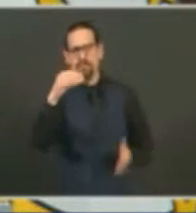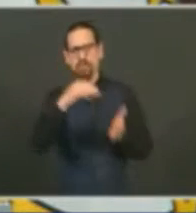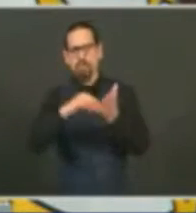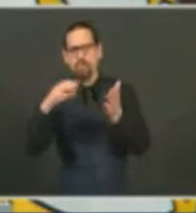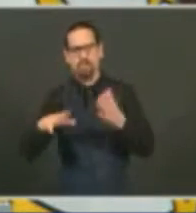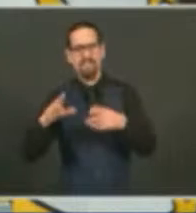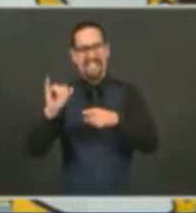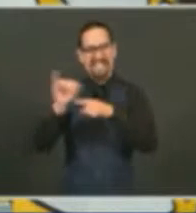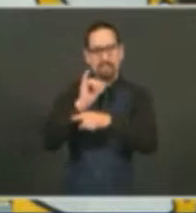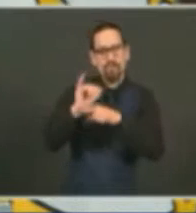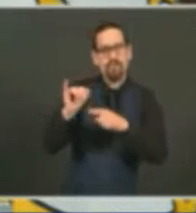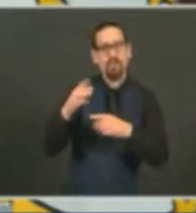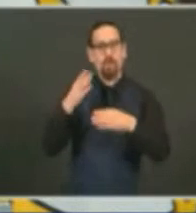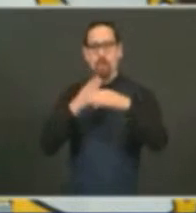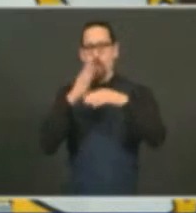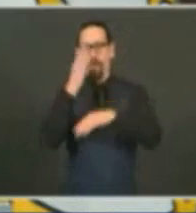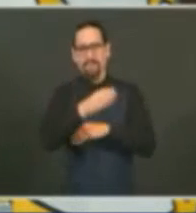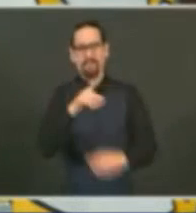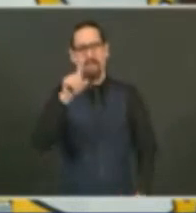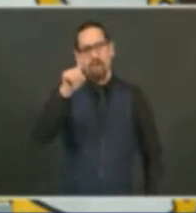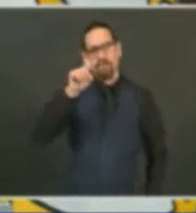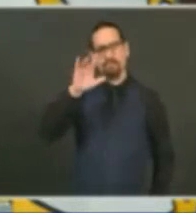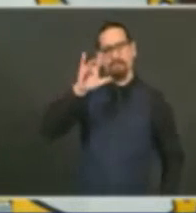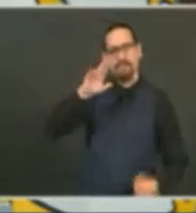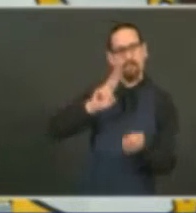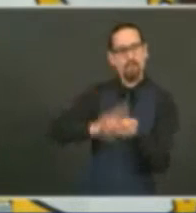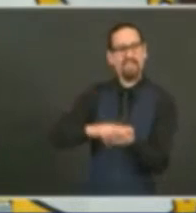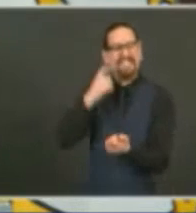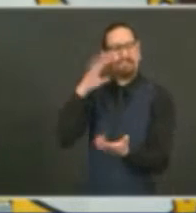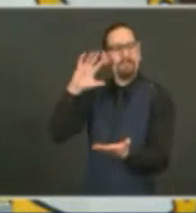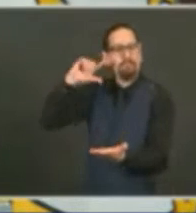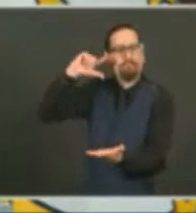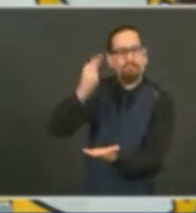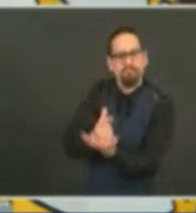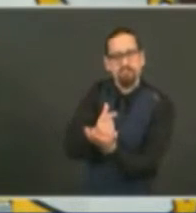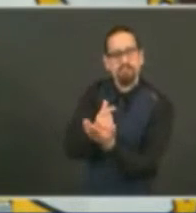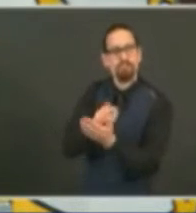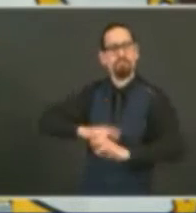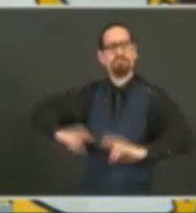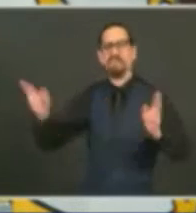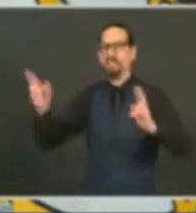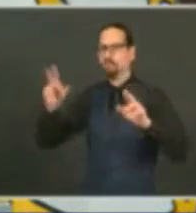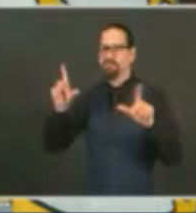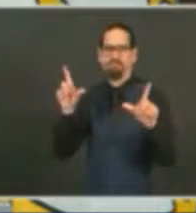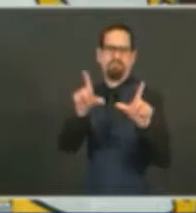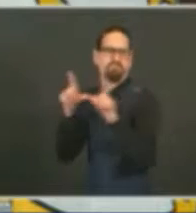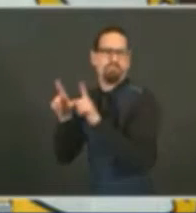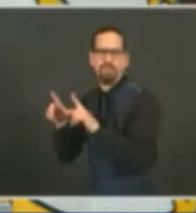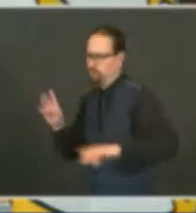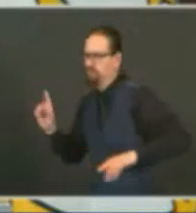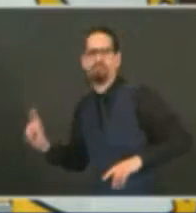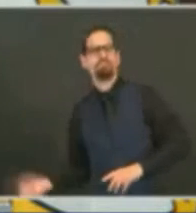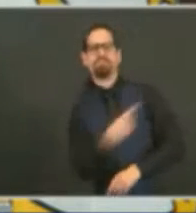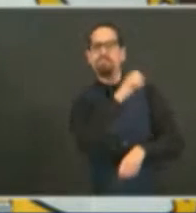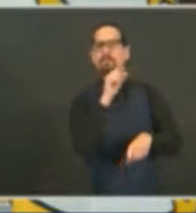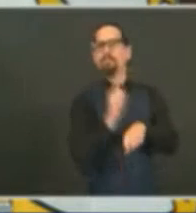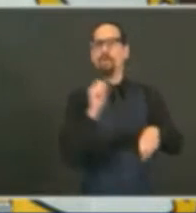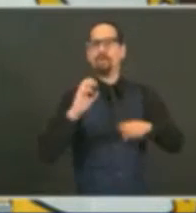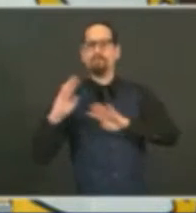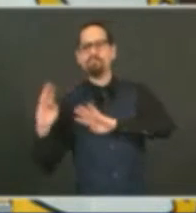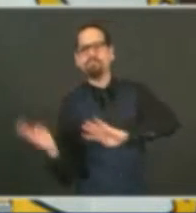graduate nurses lined up to start supporting our hospitals to help us. So thank you to